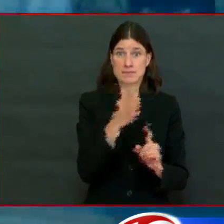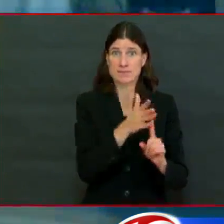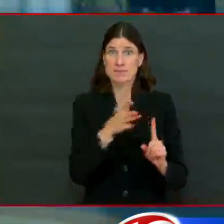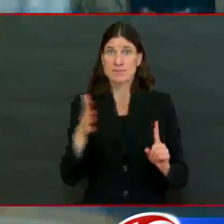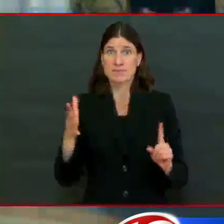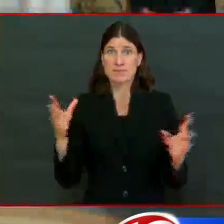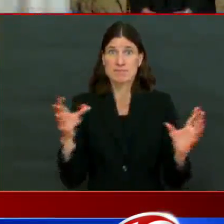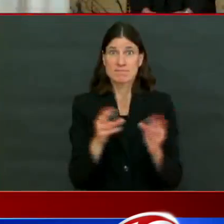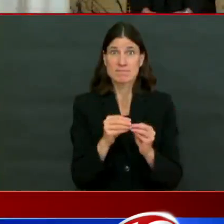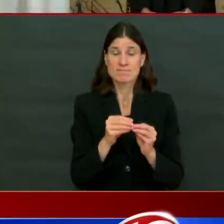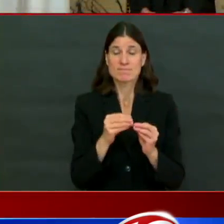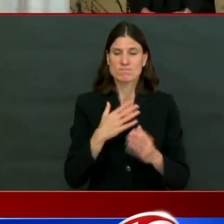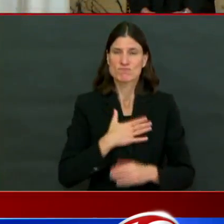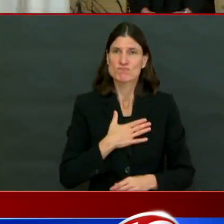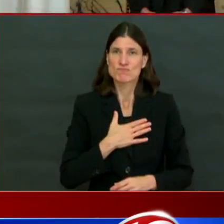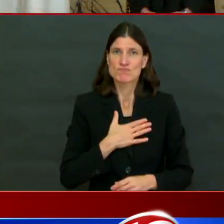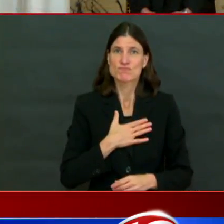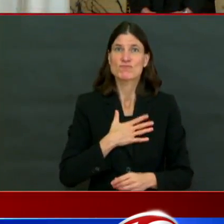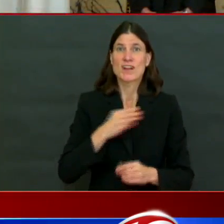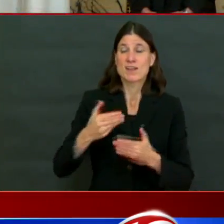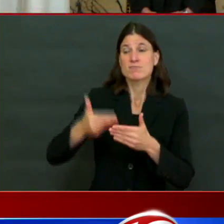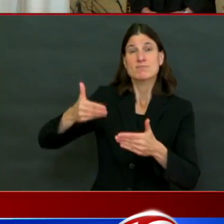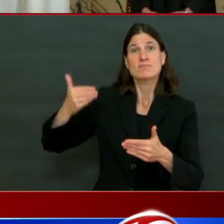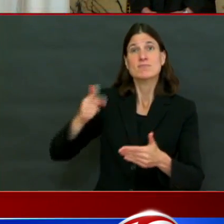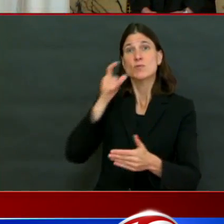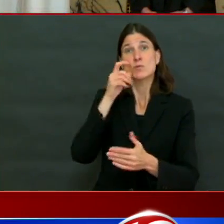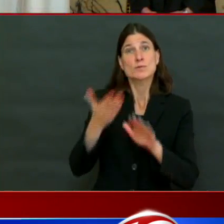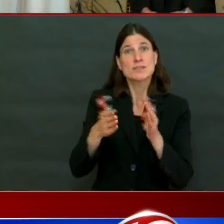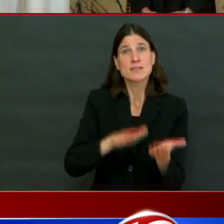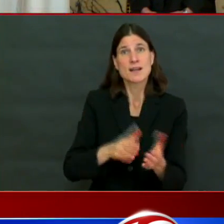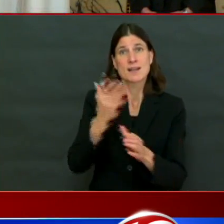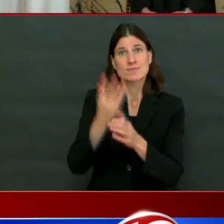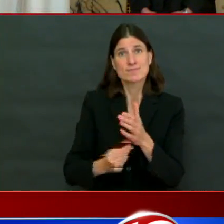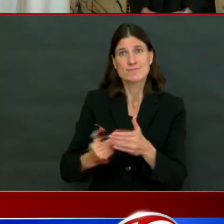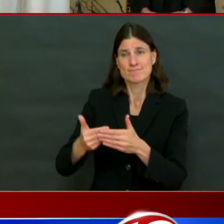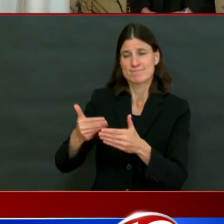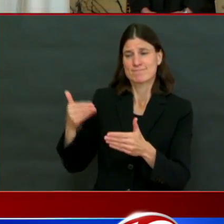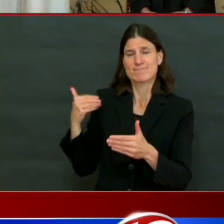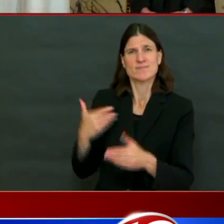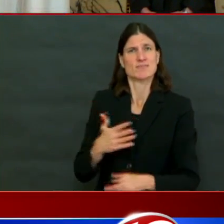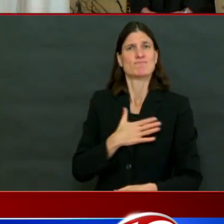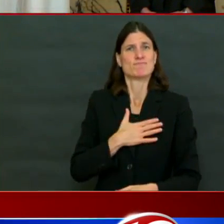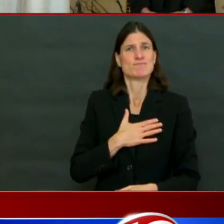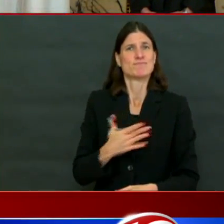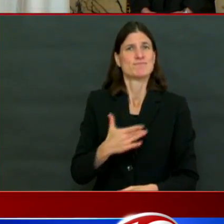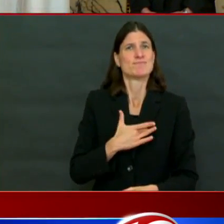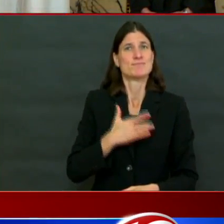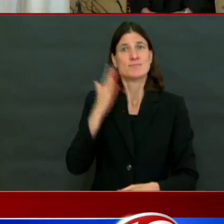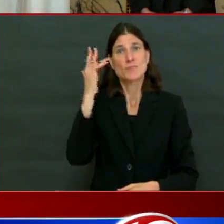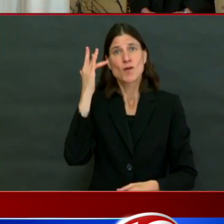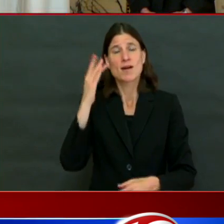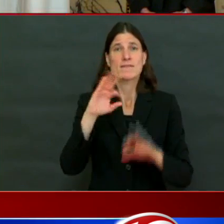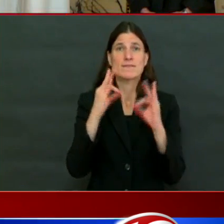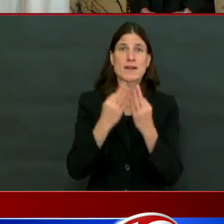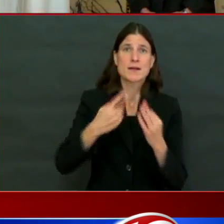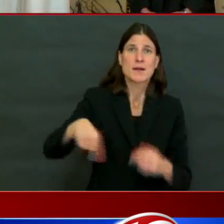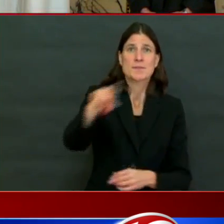weeks is incredibly challenging and hard for the families involved.